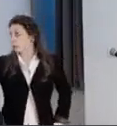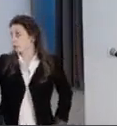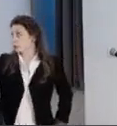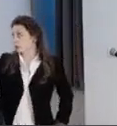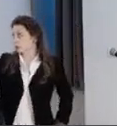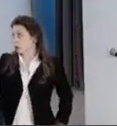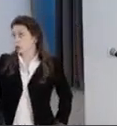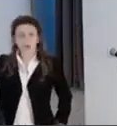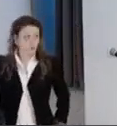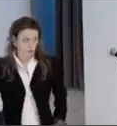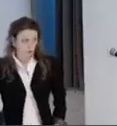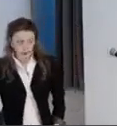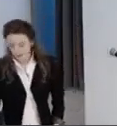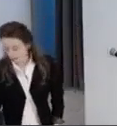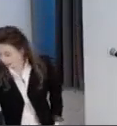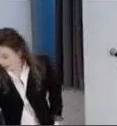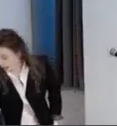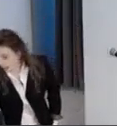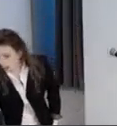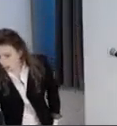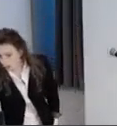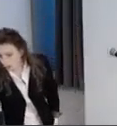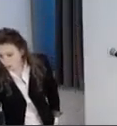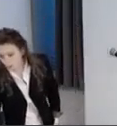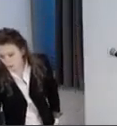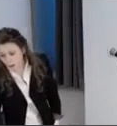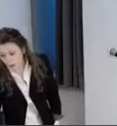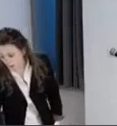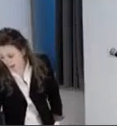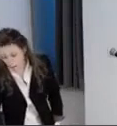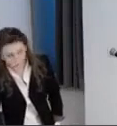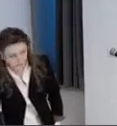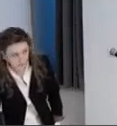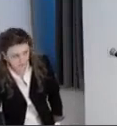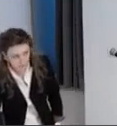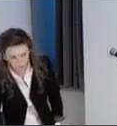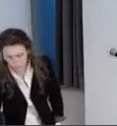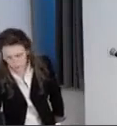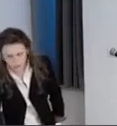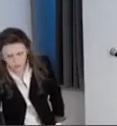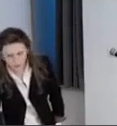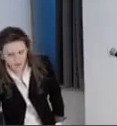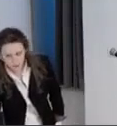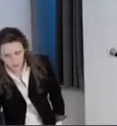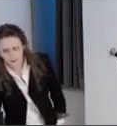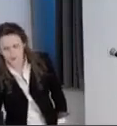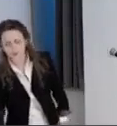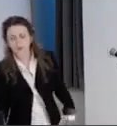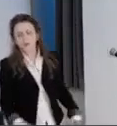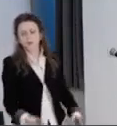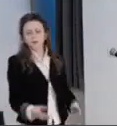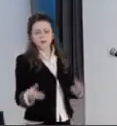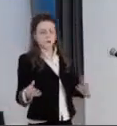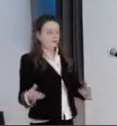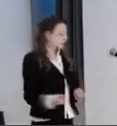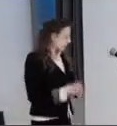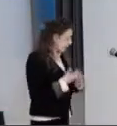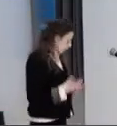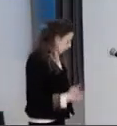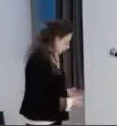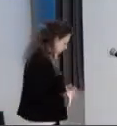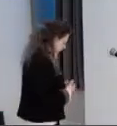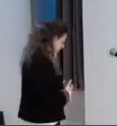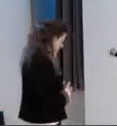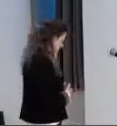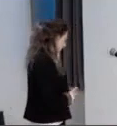and I focused on knowledge of natural kinds. Now I'm going to move to the case of naturalness. So what do I mean by naturalness? So this is something that